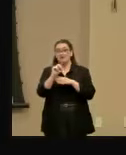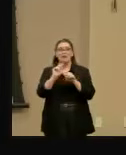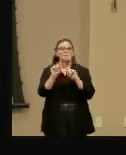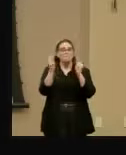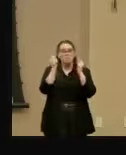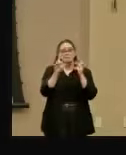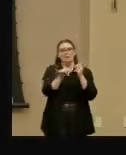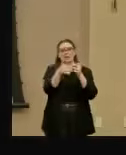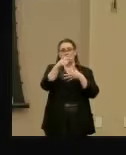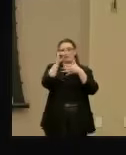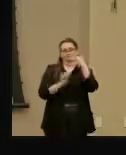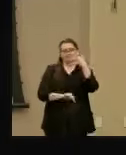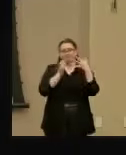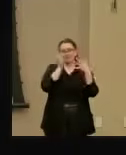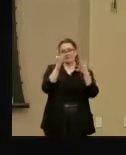talk.